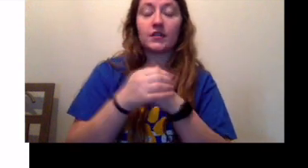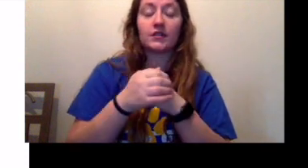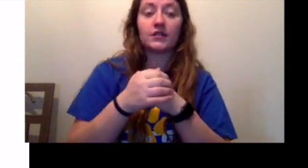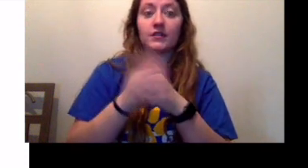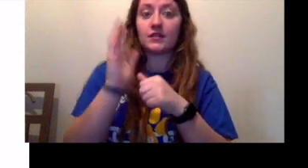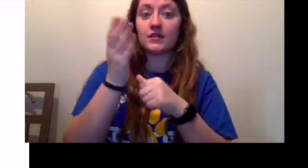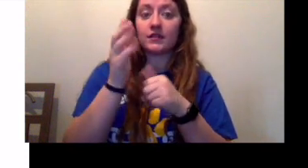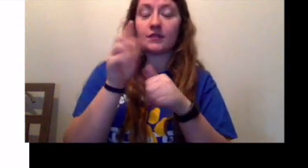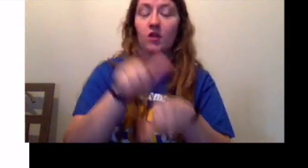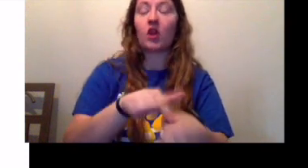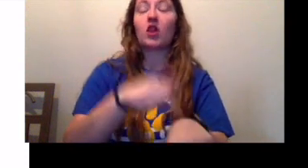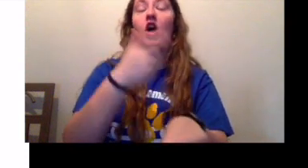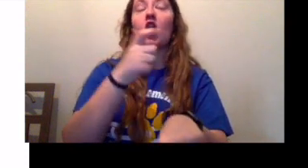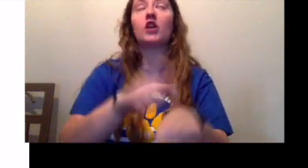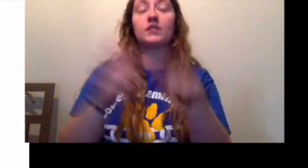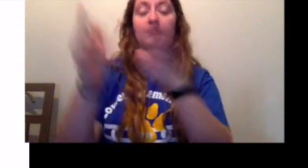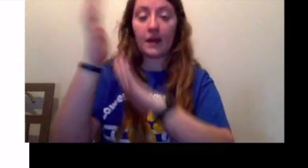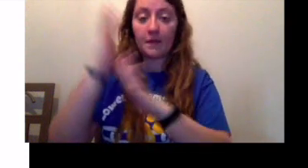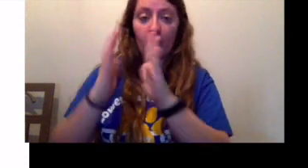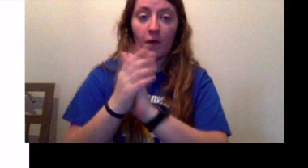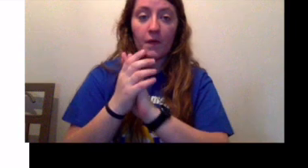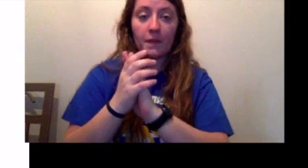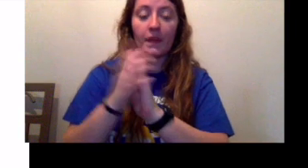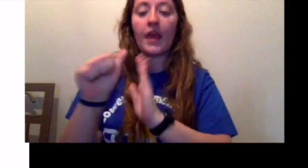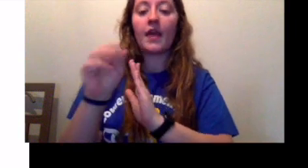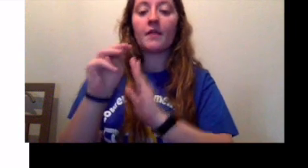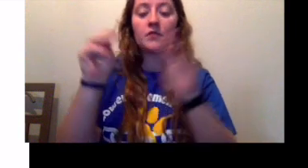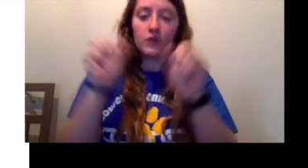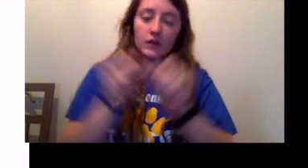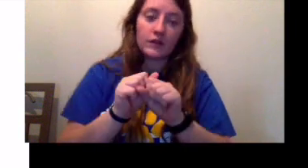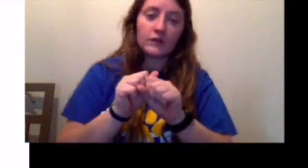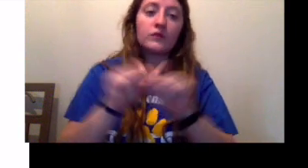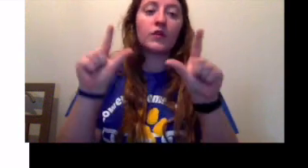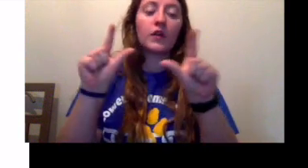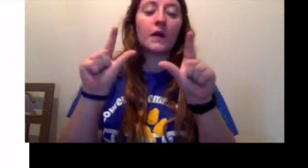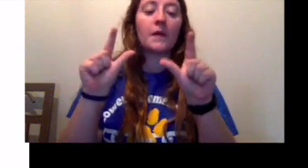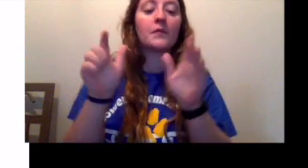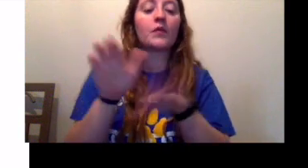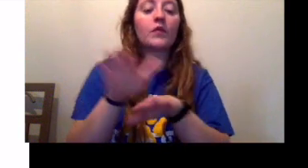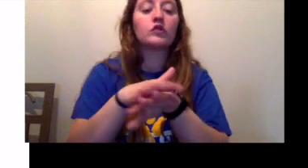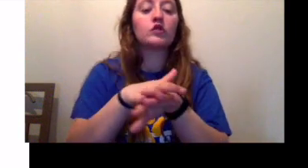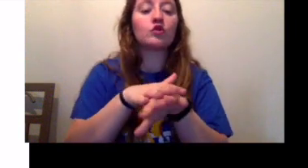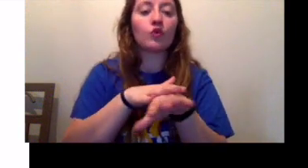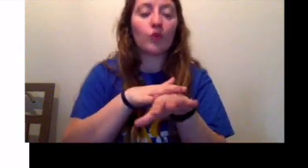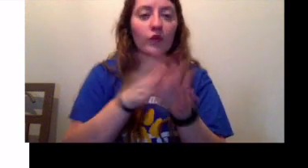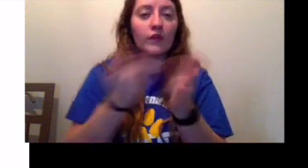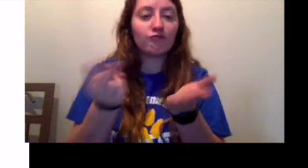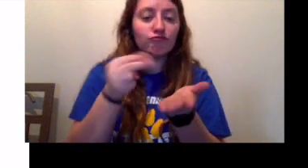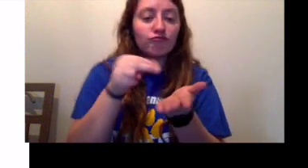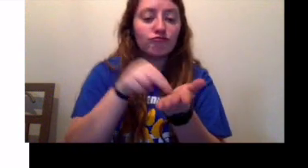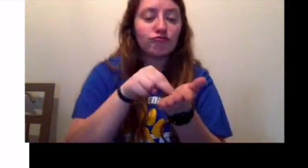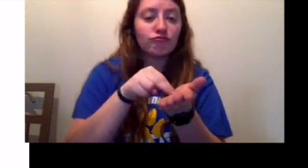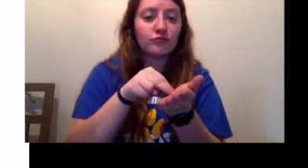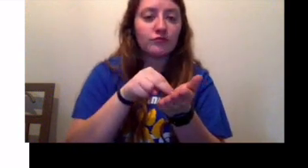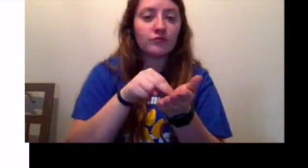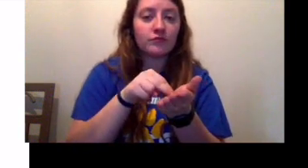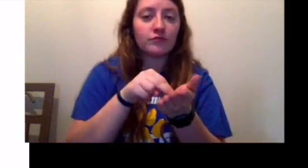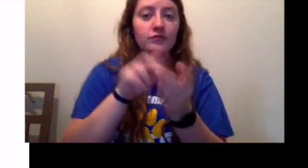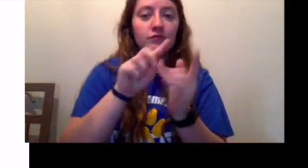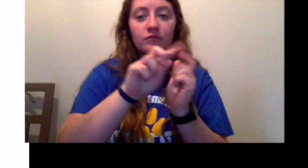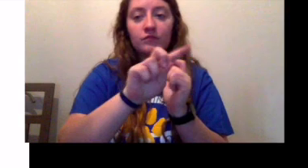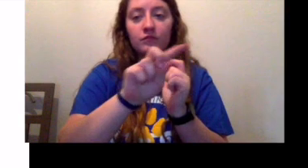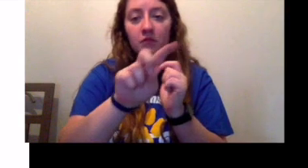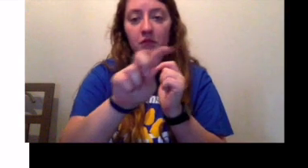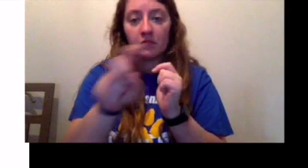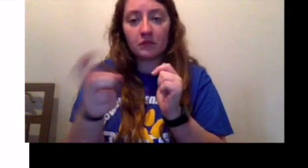ago. Anne Marie rose quietly so that she wouldn't wake her friend. She pulled on her clothes and went down the narrow